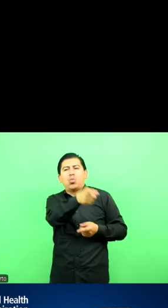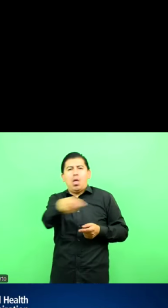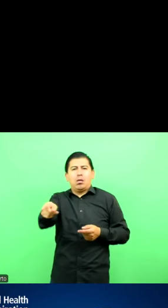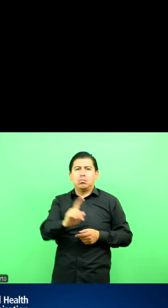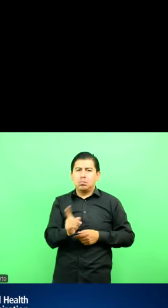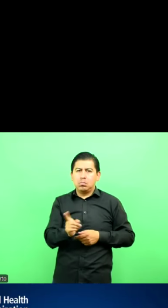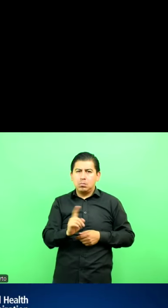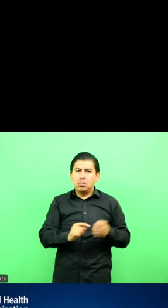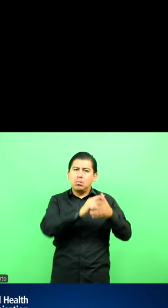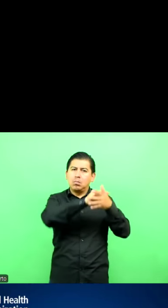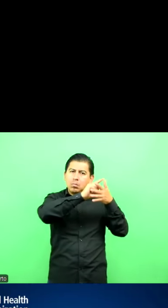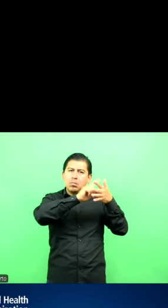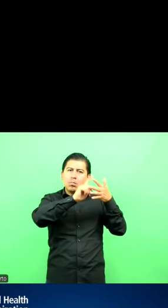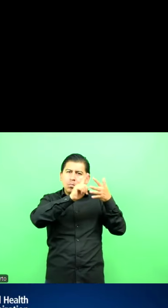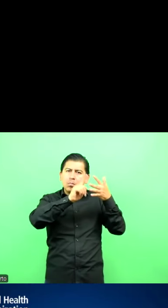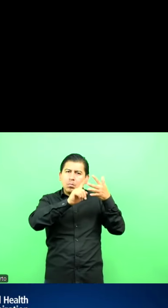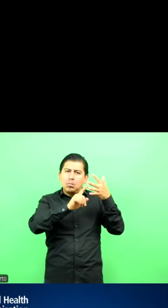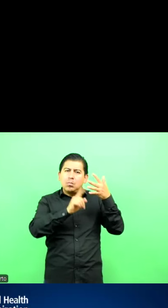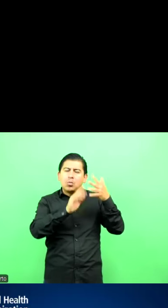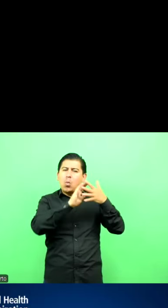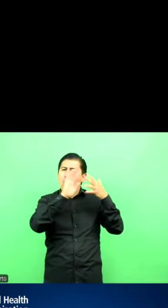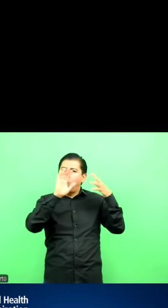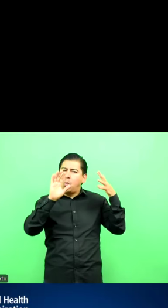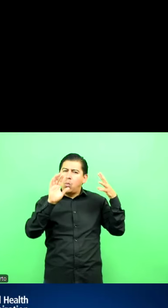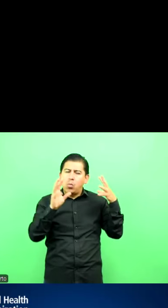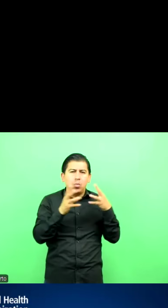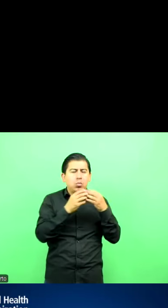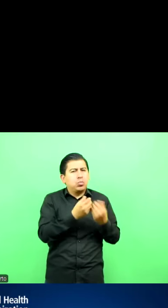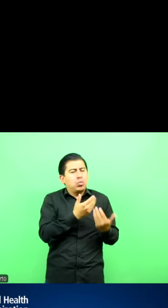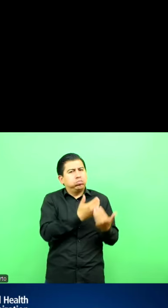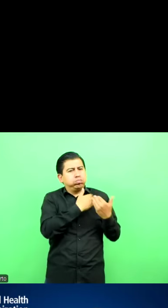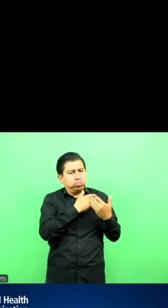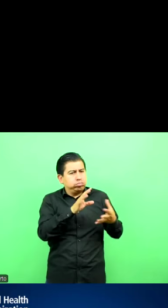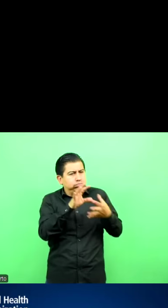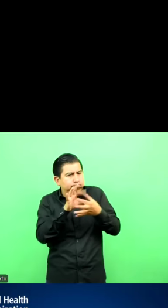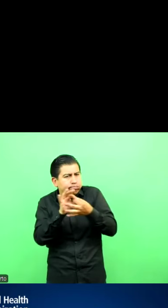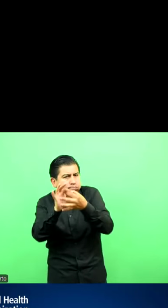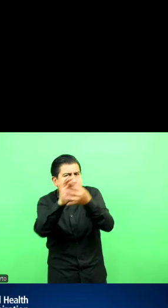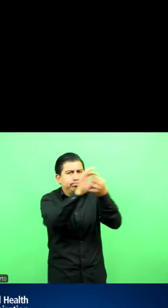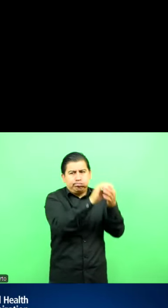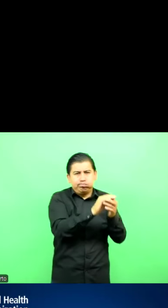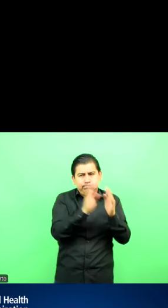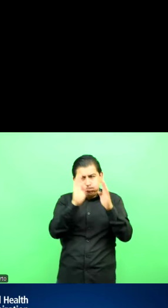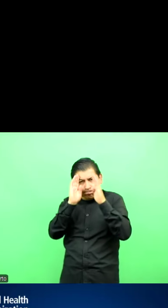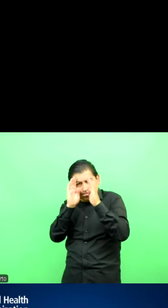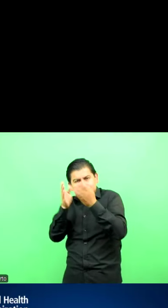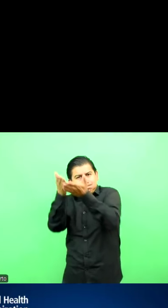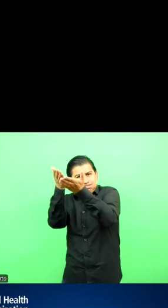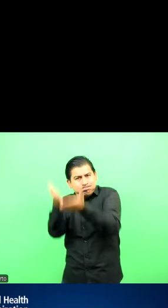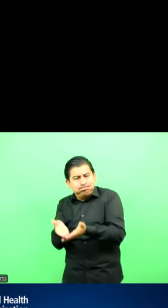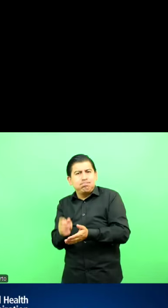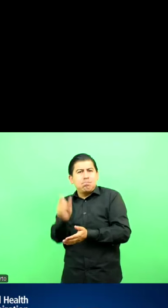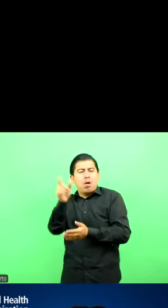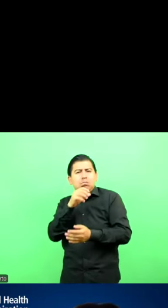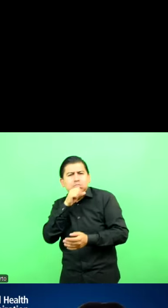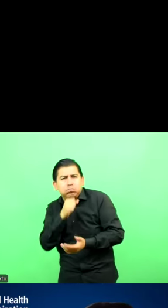interdependent. That's the reason it's not a responsibility of a particular sector to address this issue, but whole of society, whole of